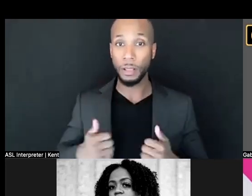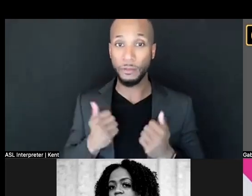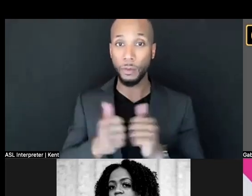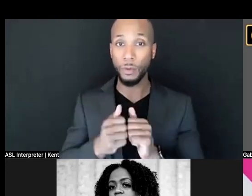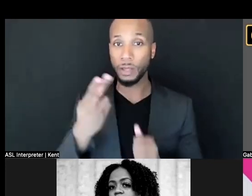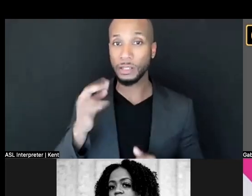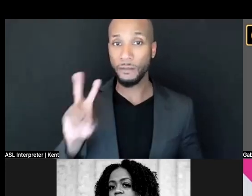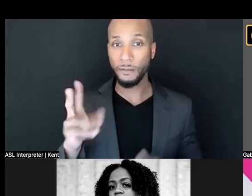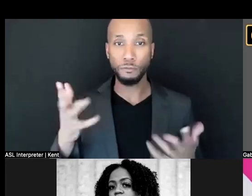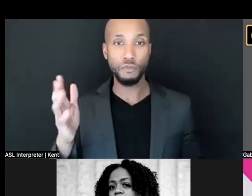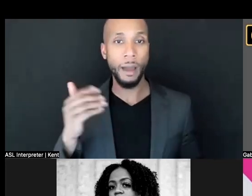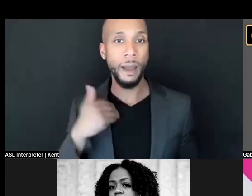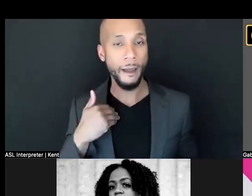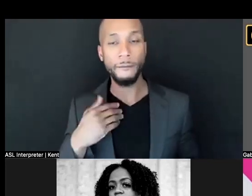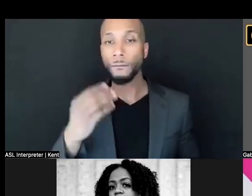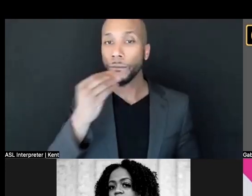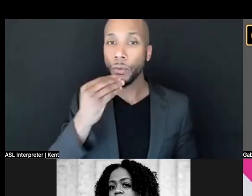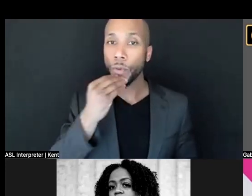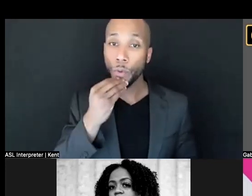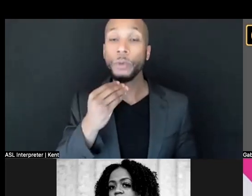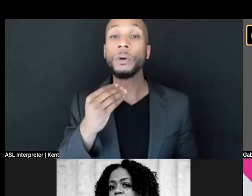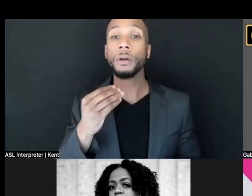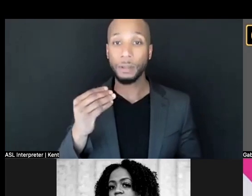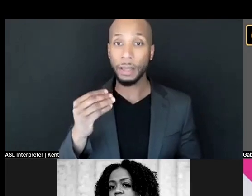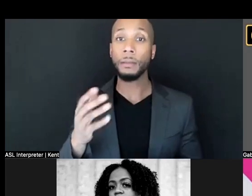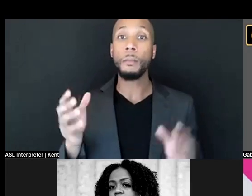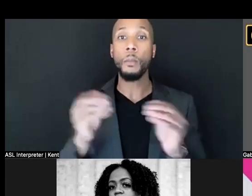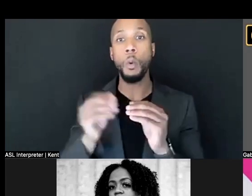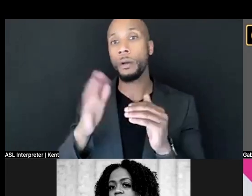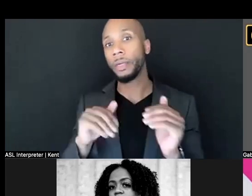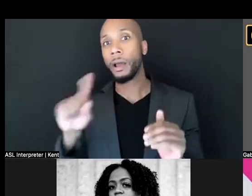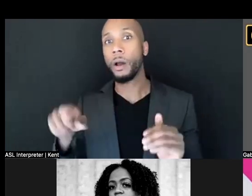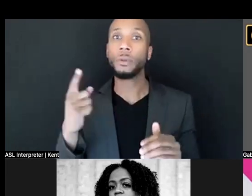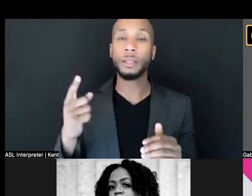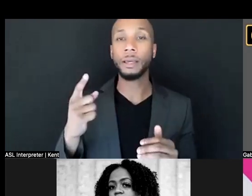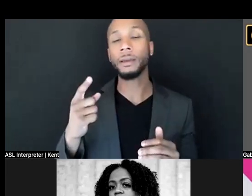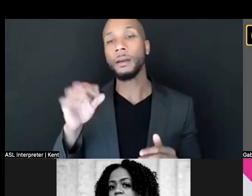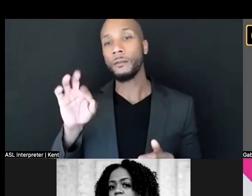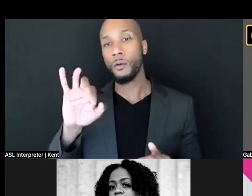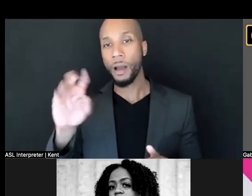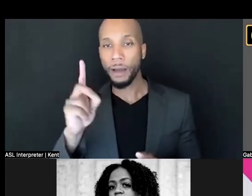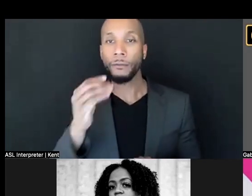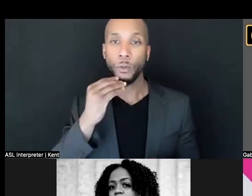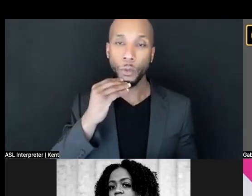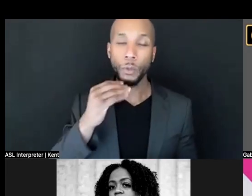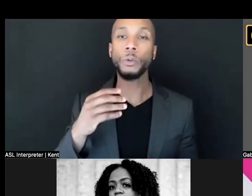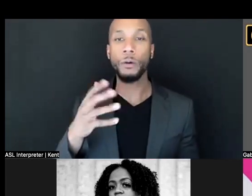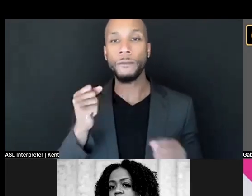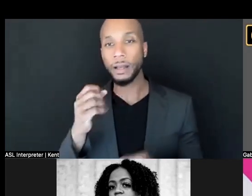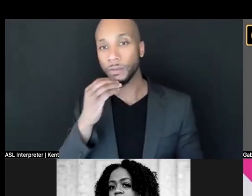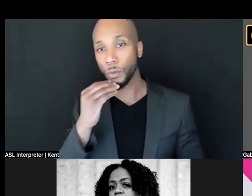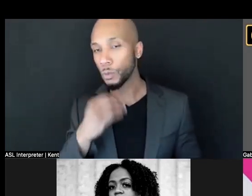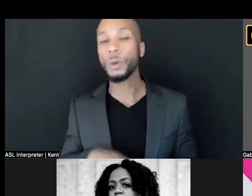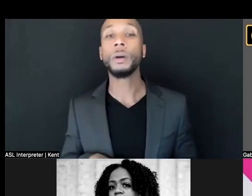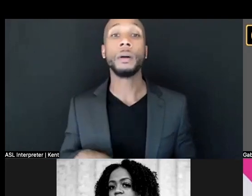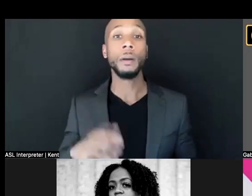have food that encompasses more than just fried foods and fast foods. There are people making sure that they're